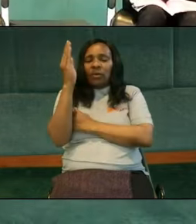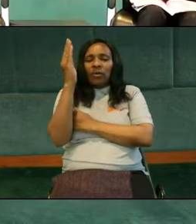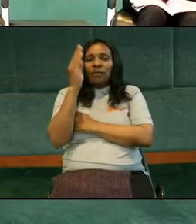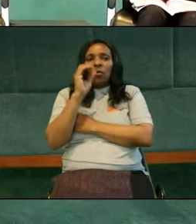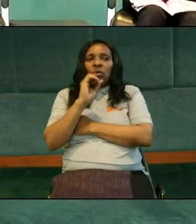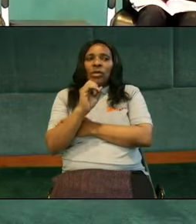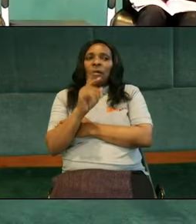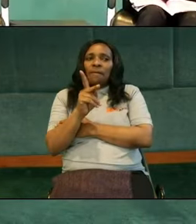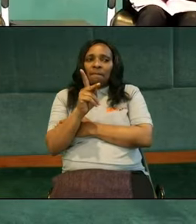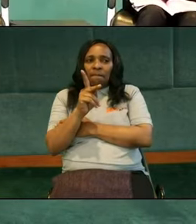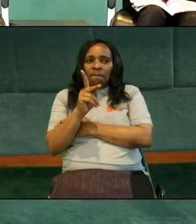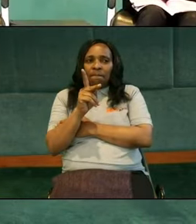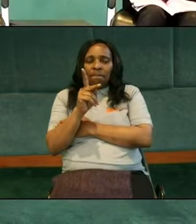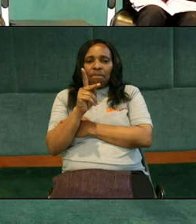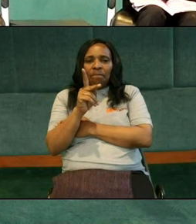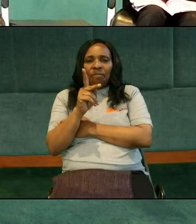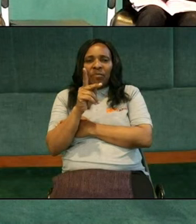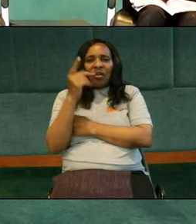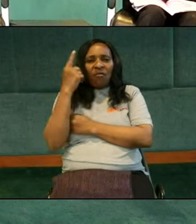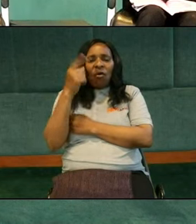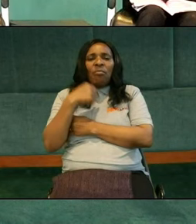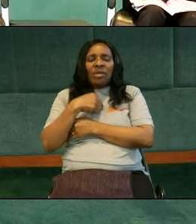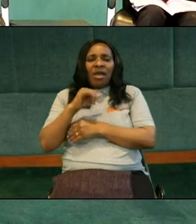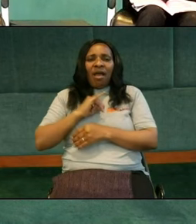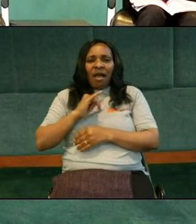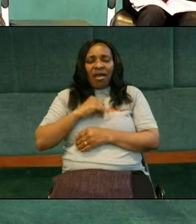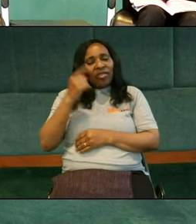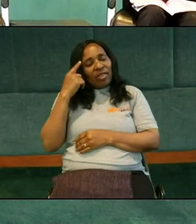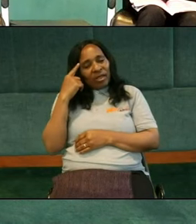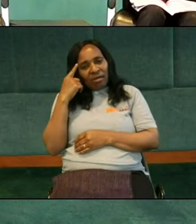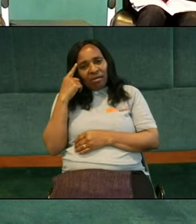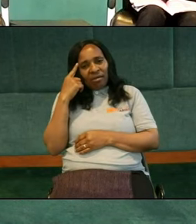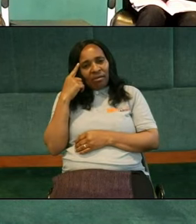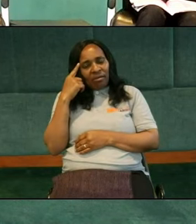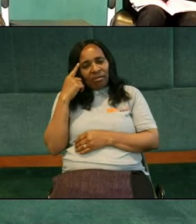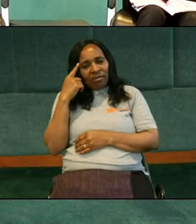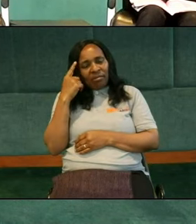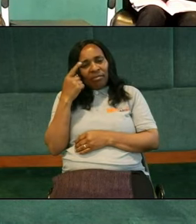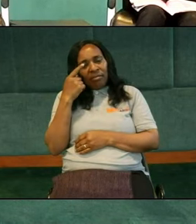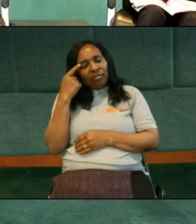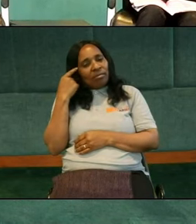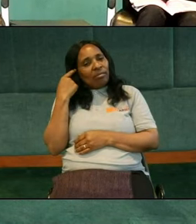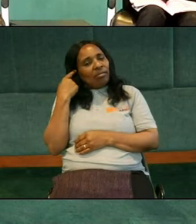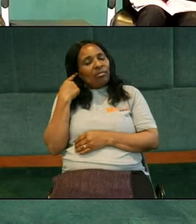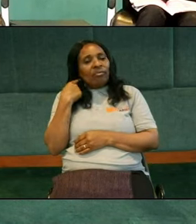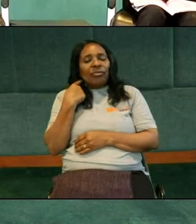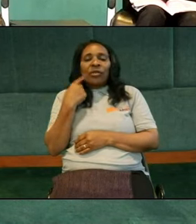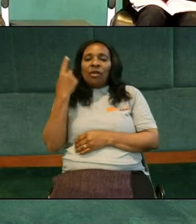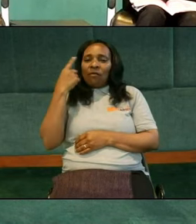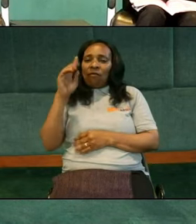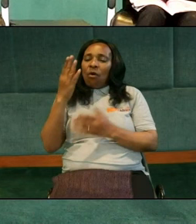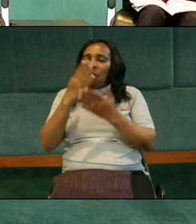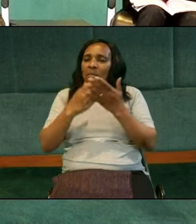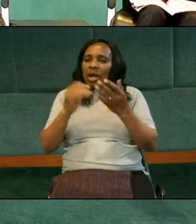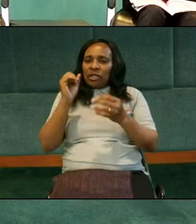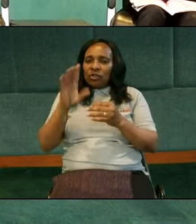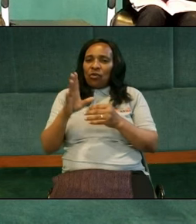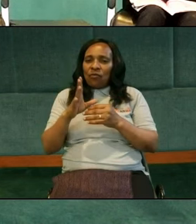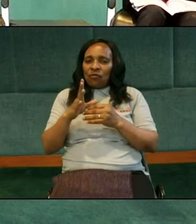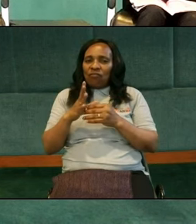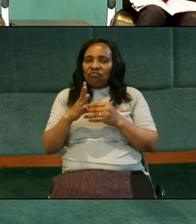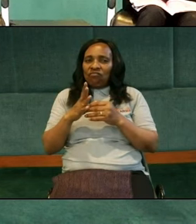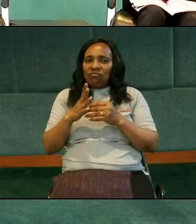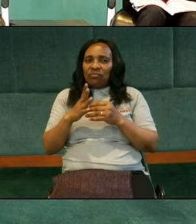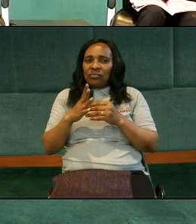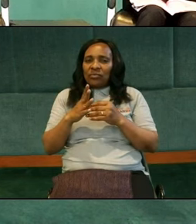Okay. For me, I think for the part of a life